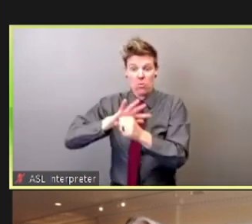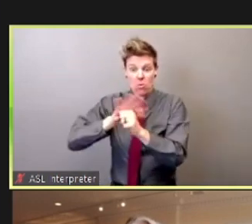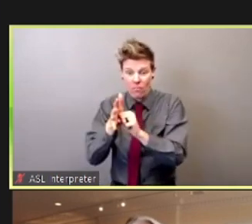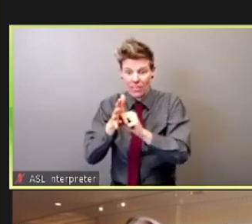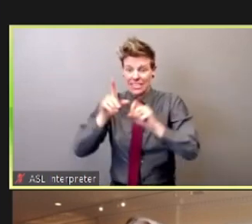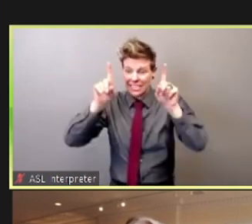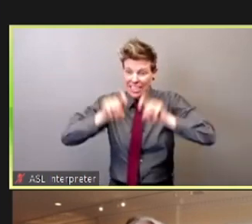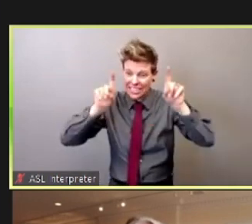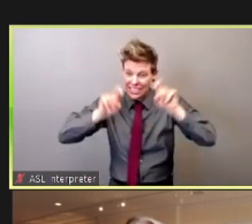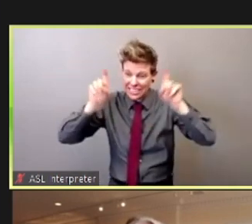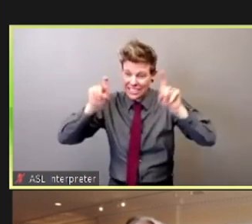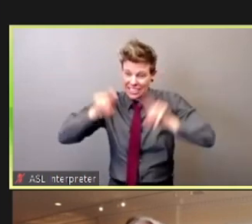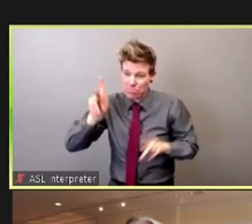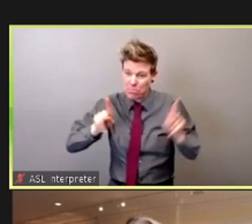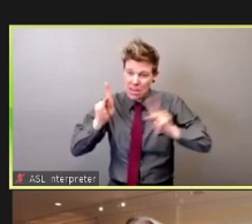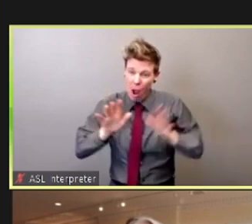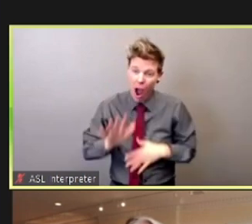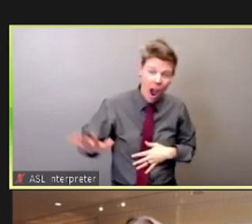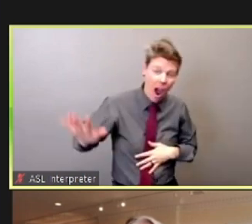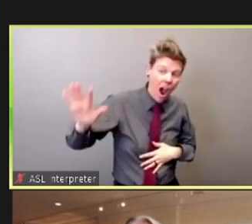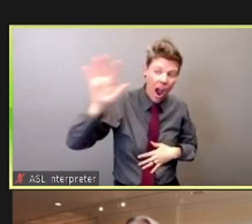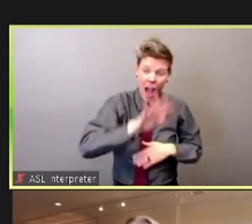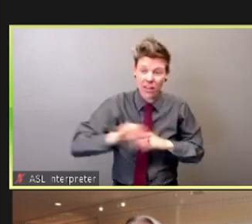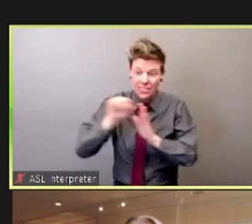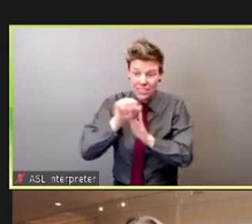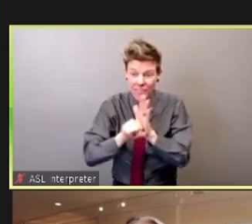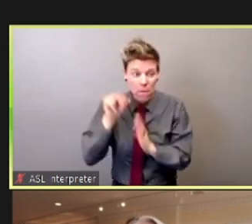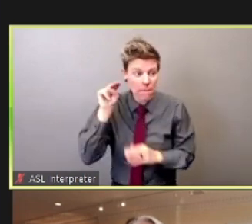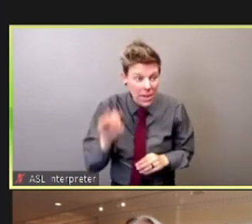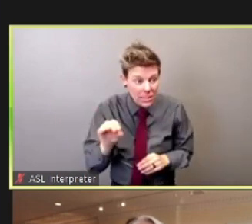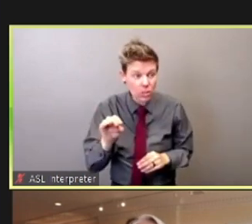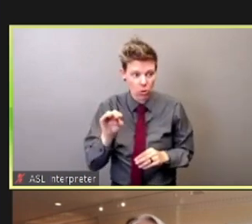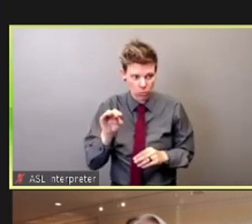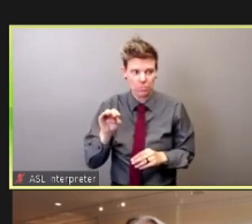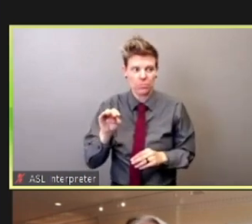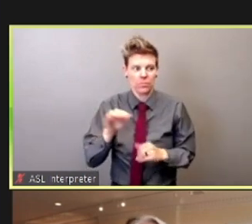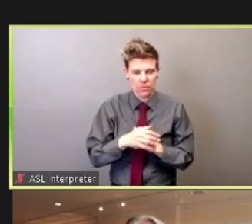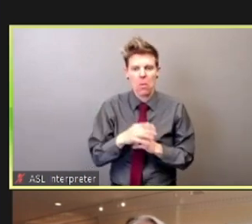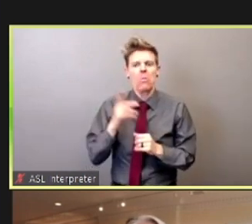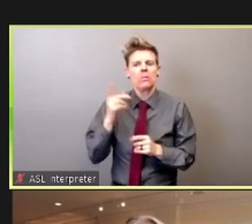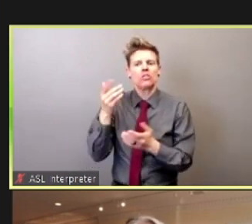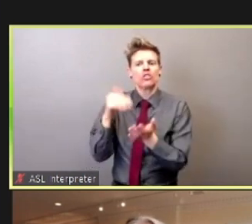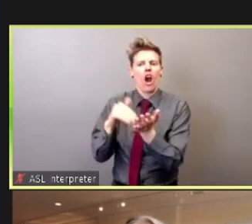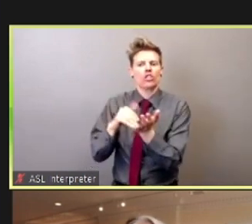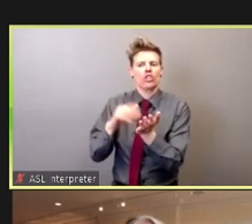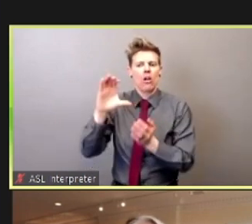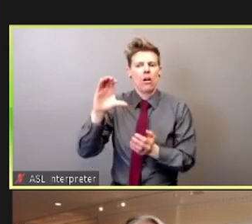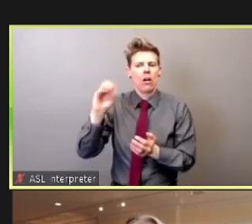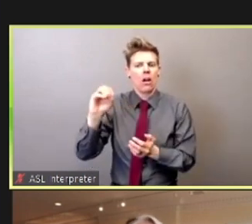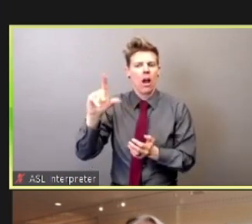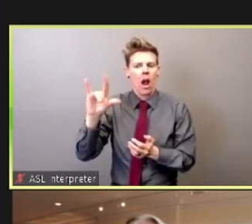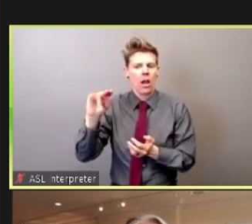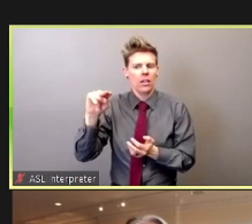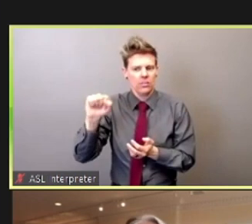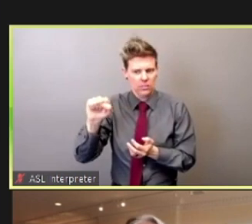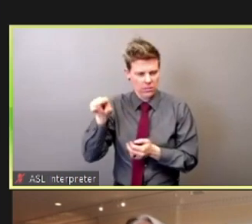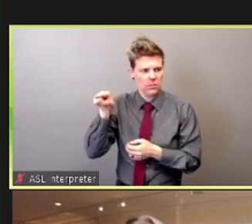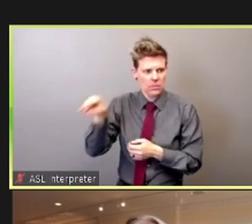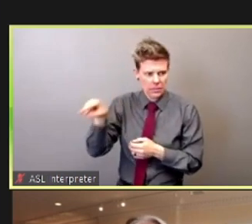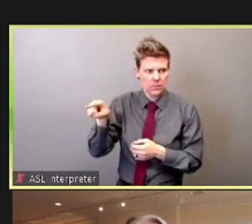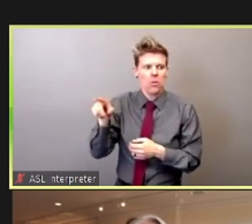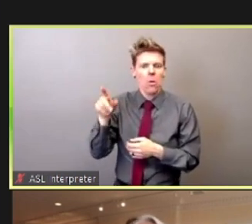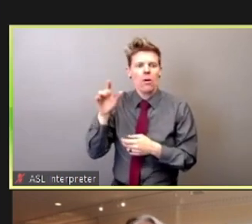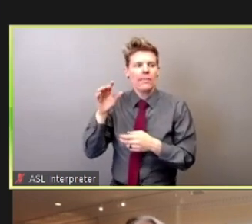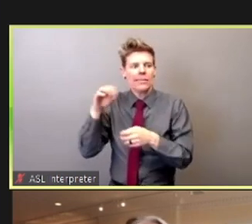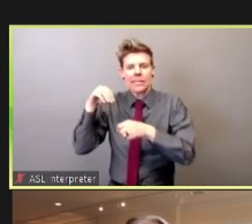I know it's going to be discussed by Dr. Collins. Vault is that in-home testing. It's free to New Mexicans. I really encourage